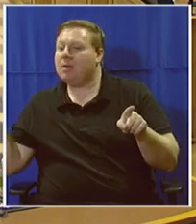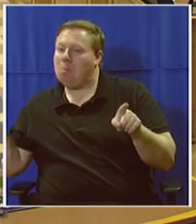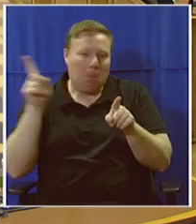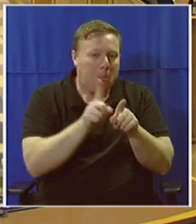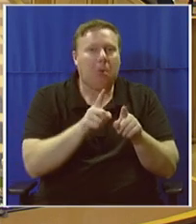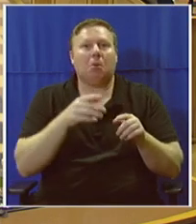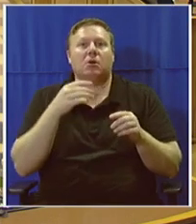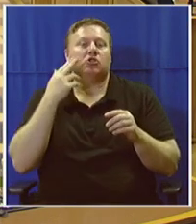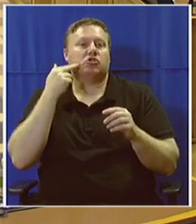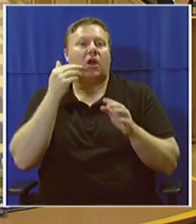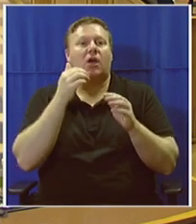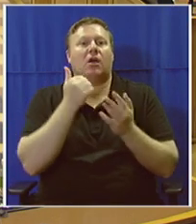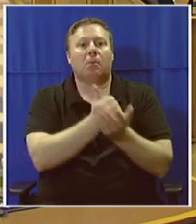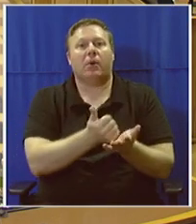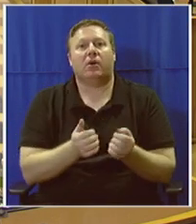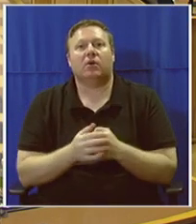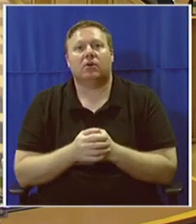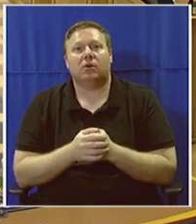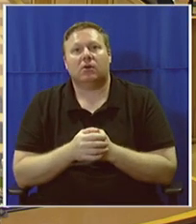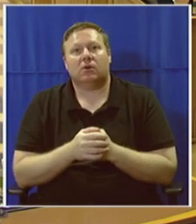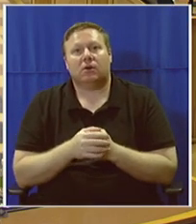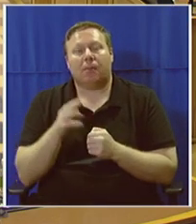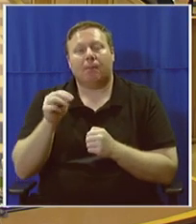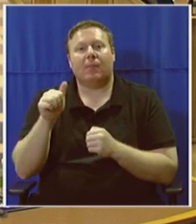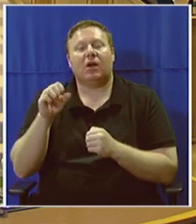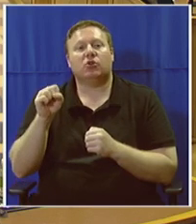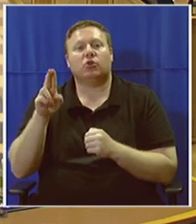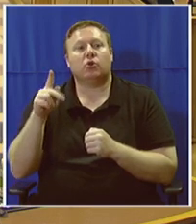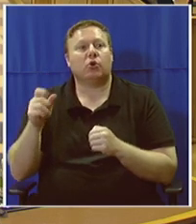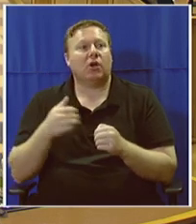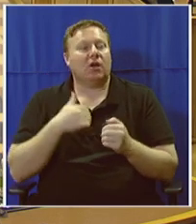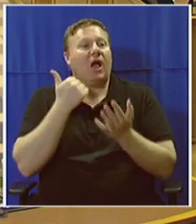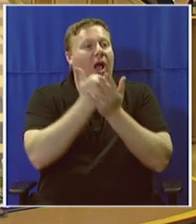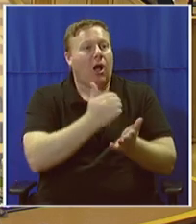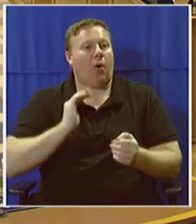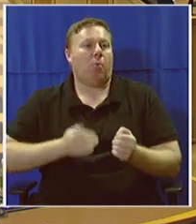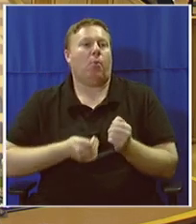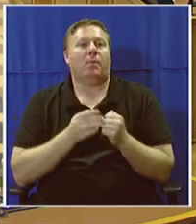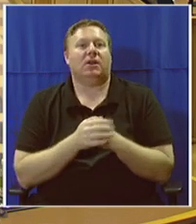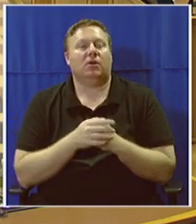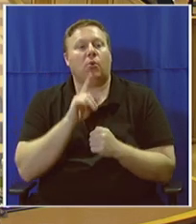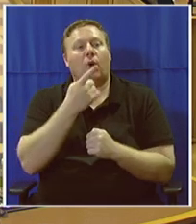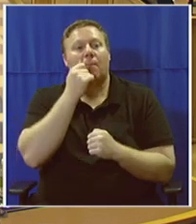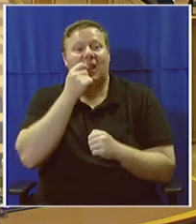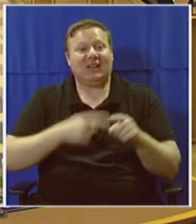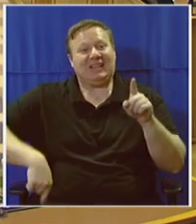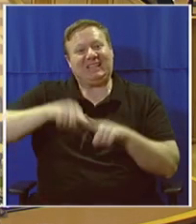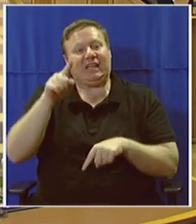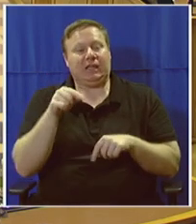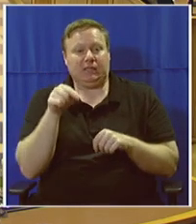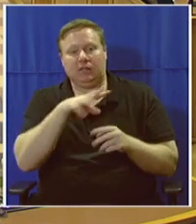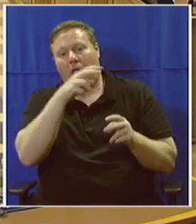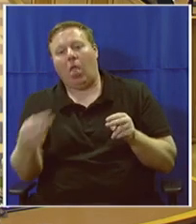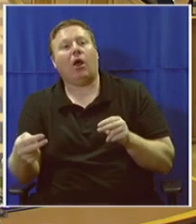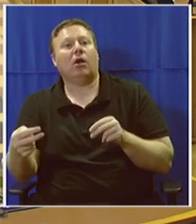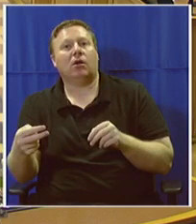Table View. Understand that Mr. Masukume immediately went to the aid of the woman, where one of the men kicked him to the ground